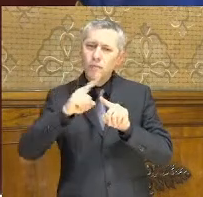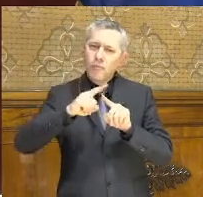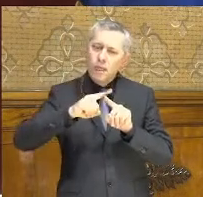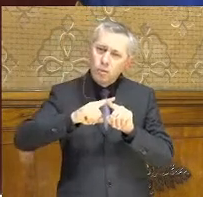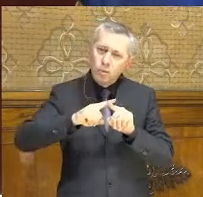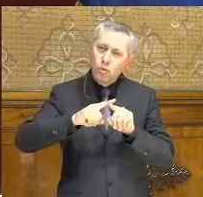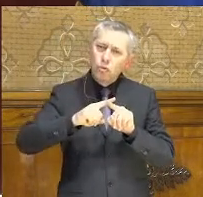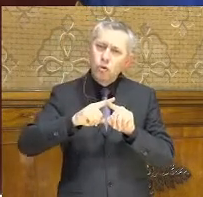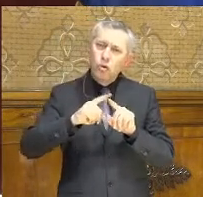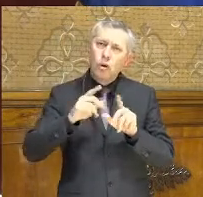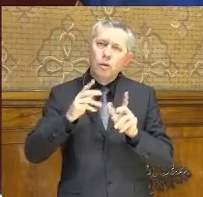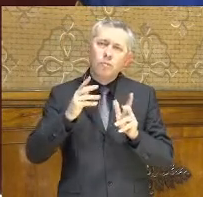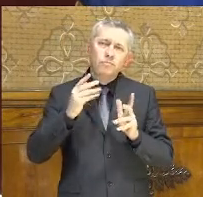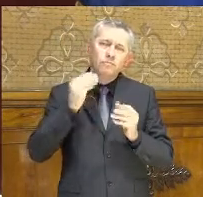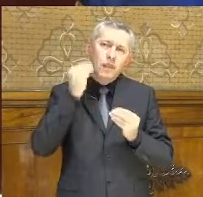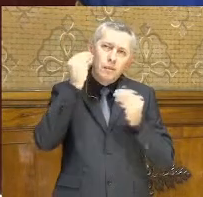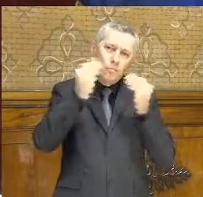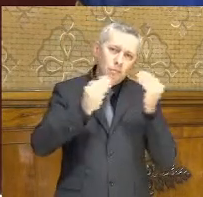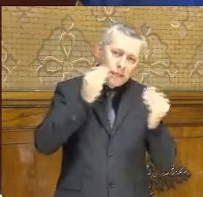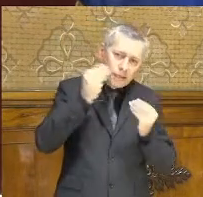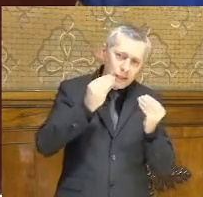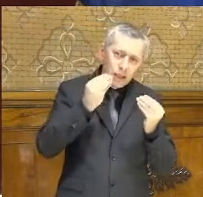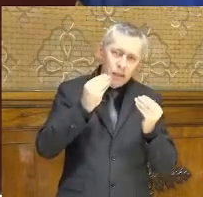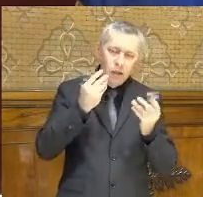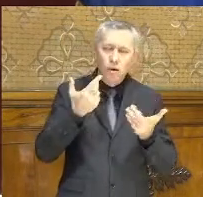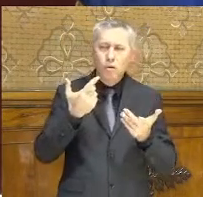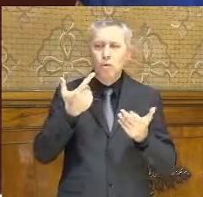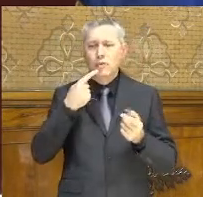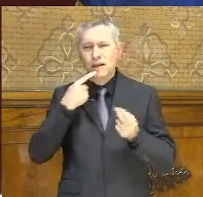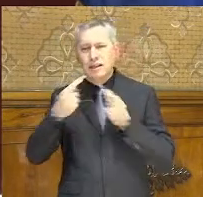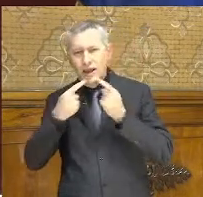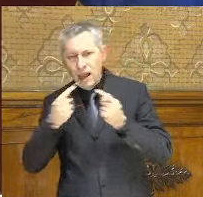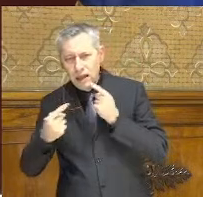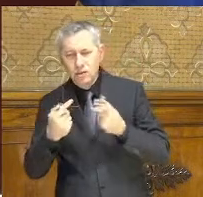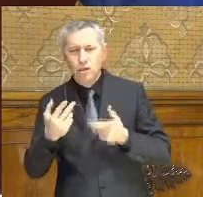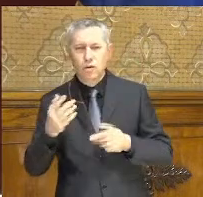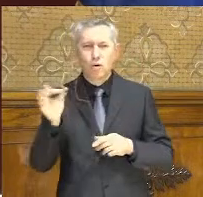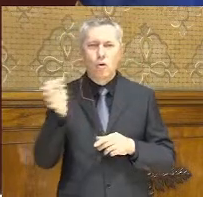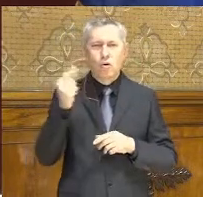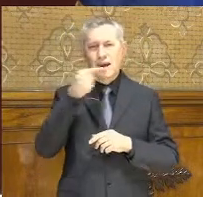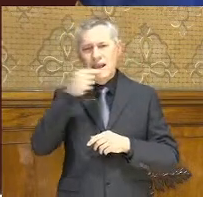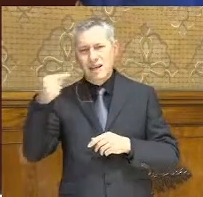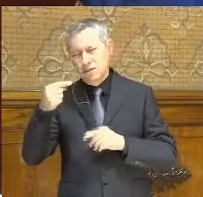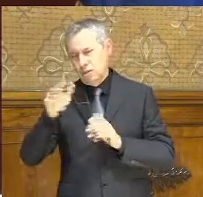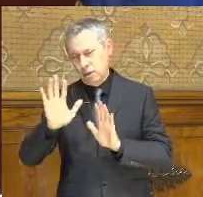Hegelian notion of the dialectics of negation.